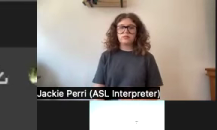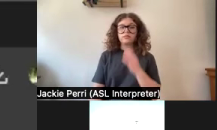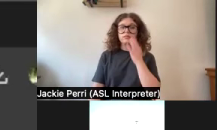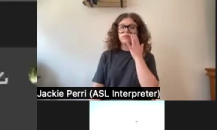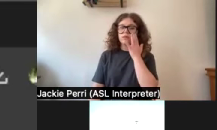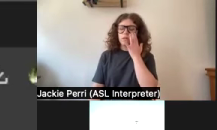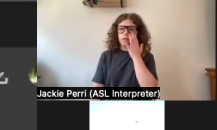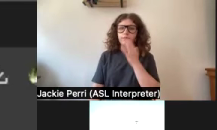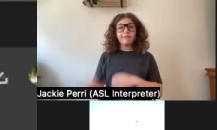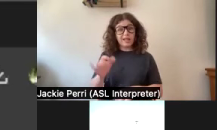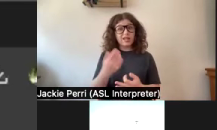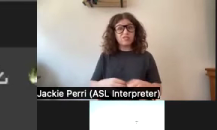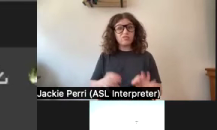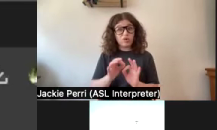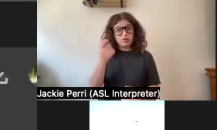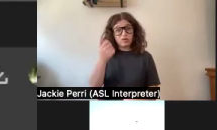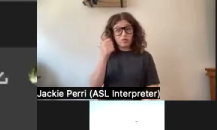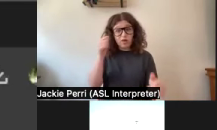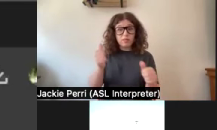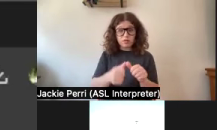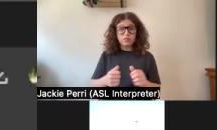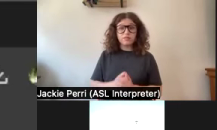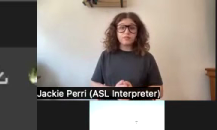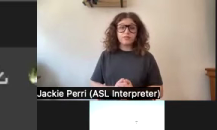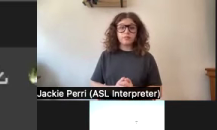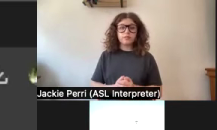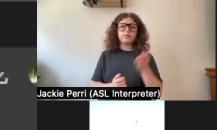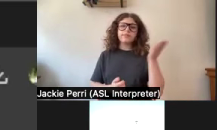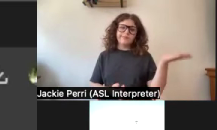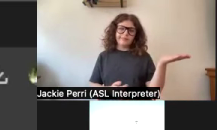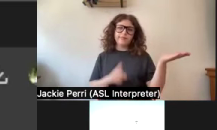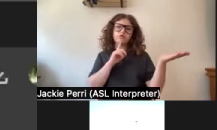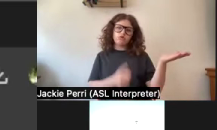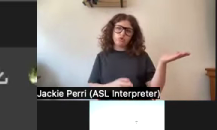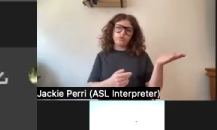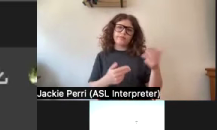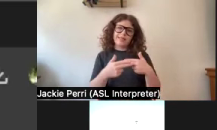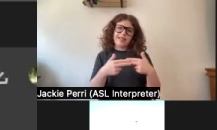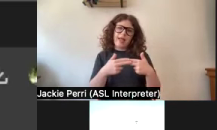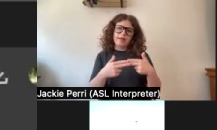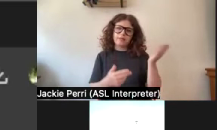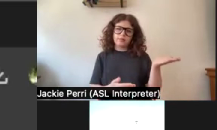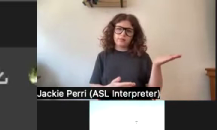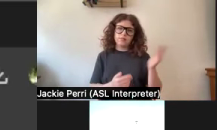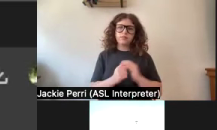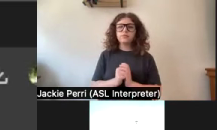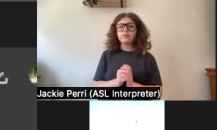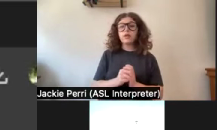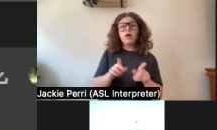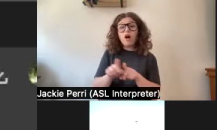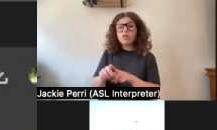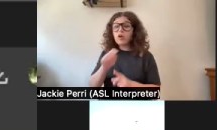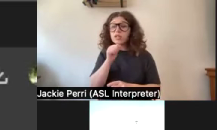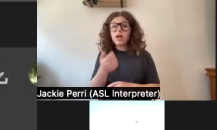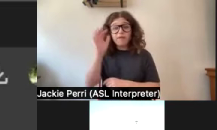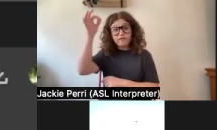So that's something important to note. And yes, here's the true slide. And it's also not federally funded